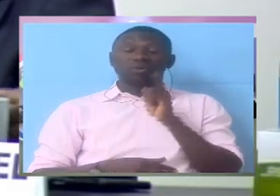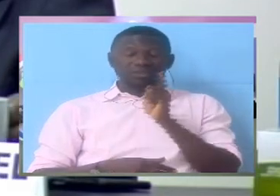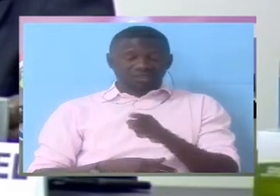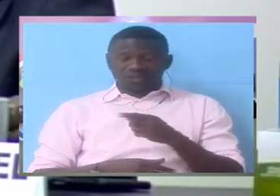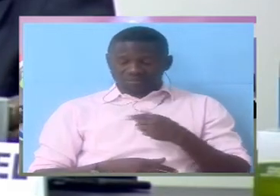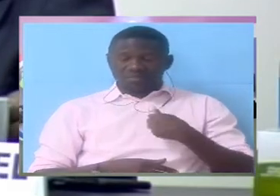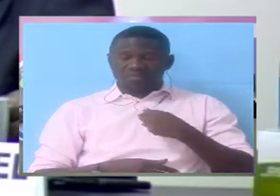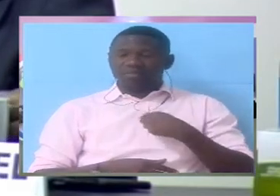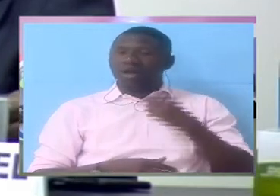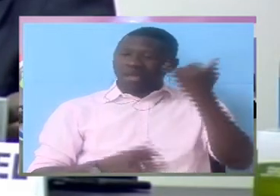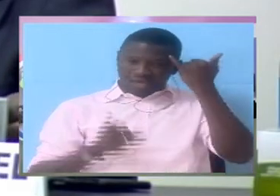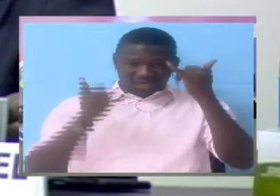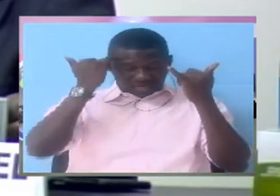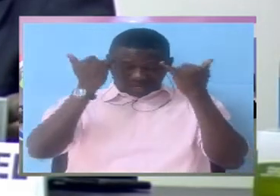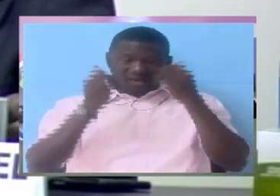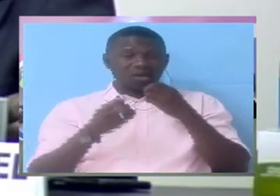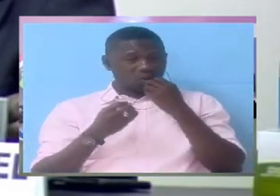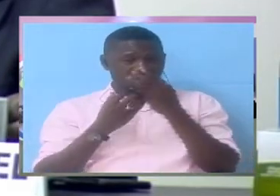point.